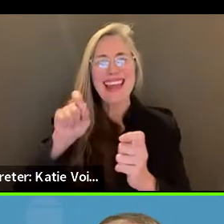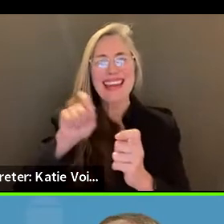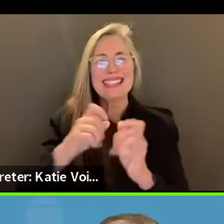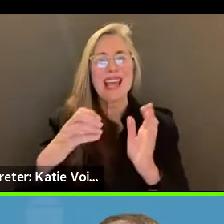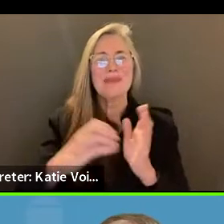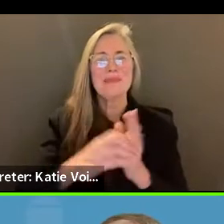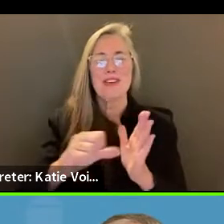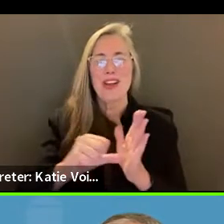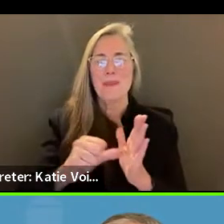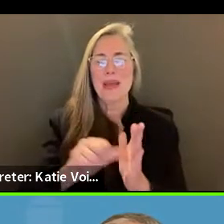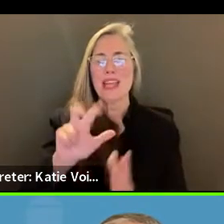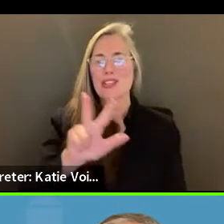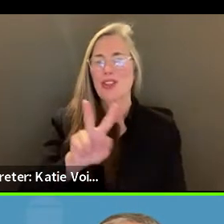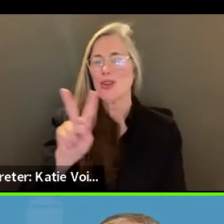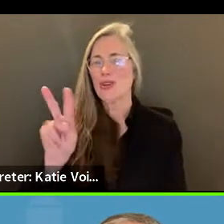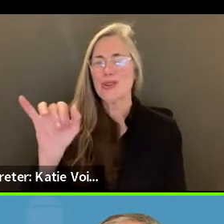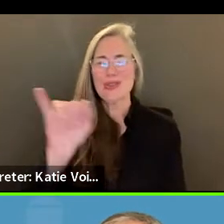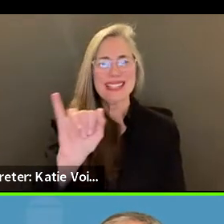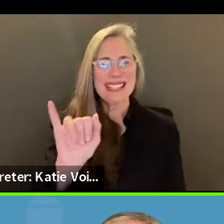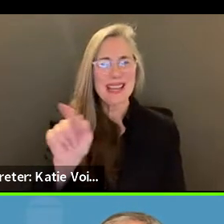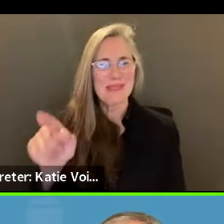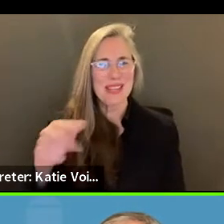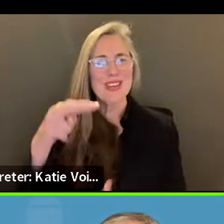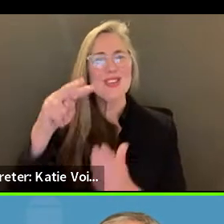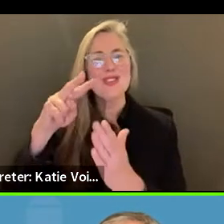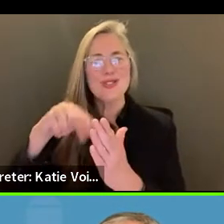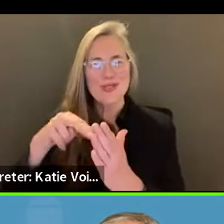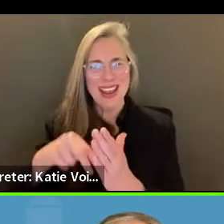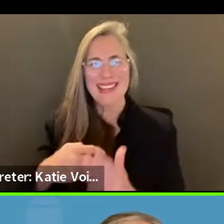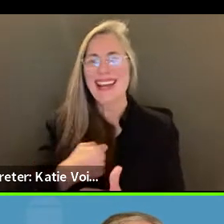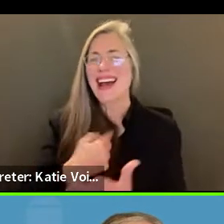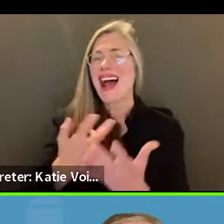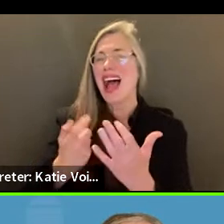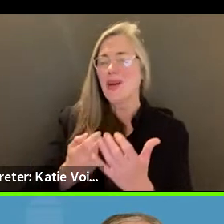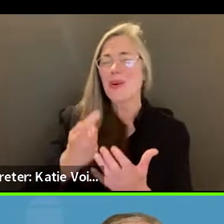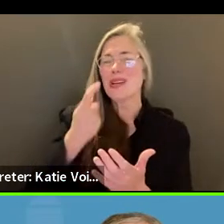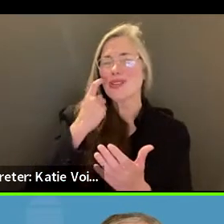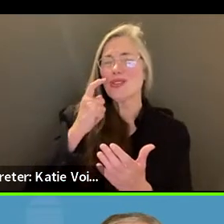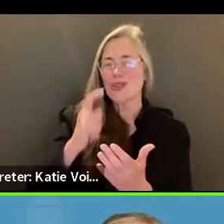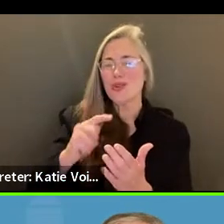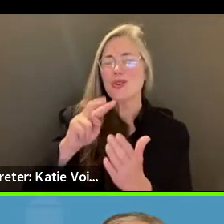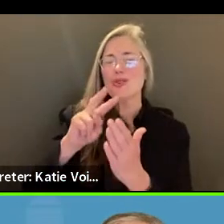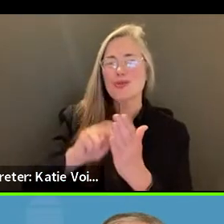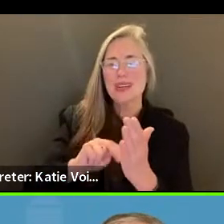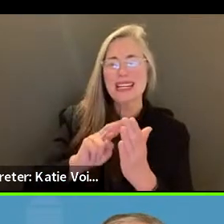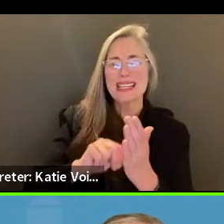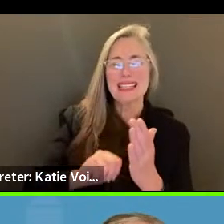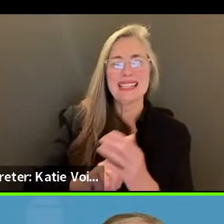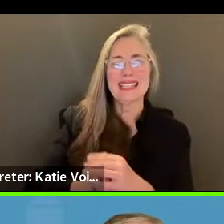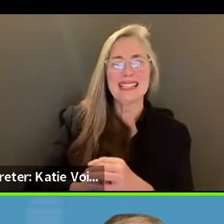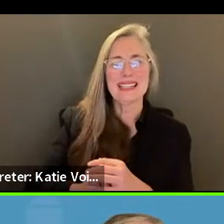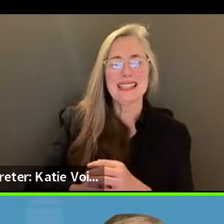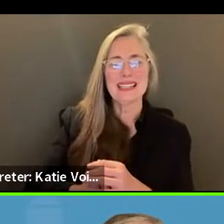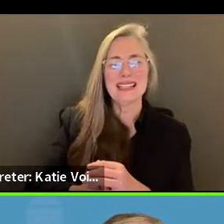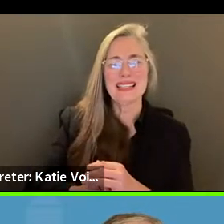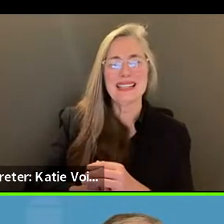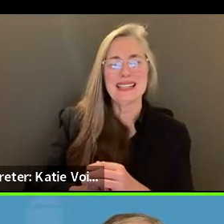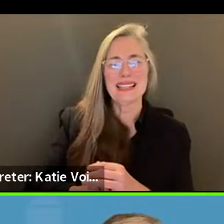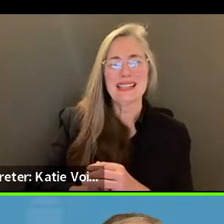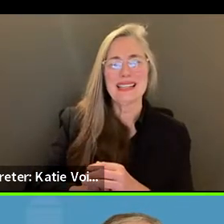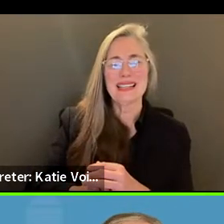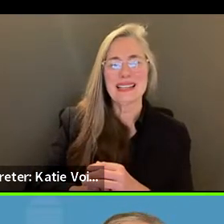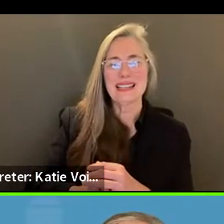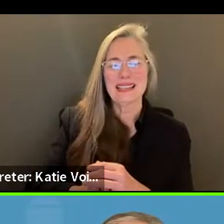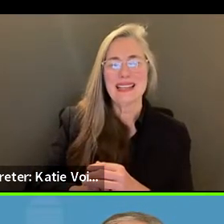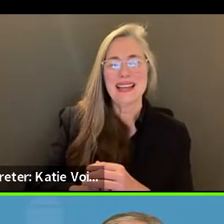Gabe. That exact same thing that I wanted to acknowledge and read. And there, I'm just going to give another piece